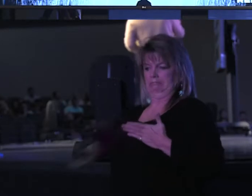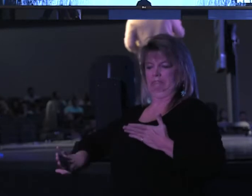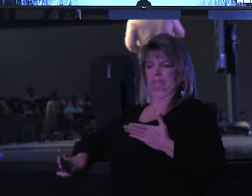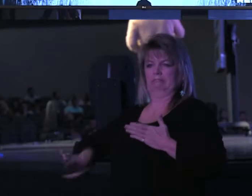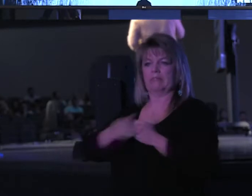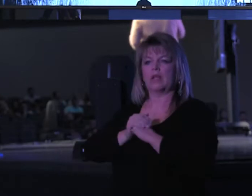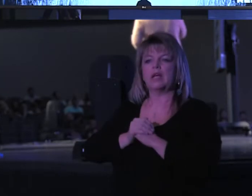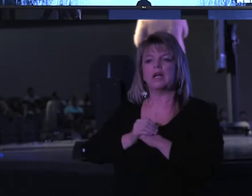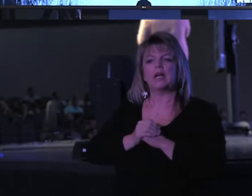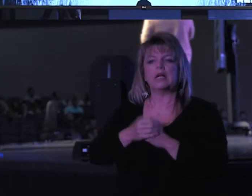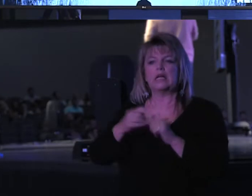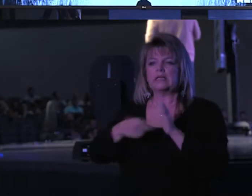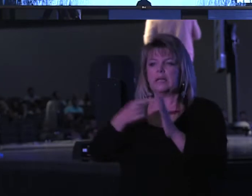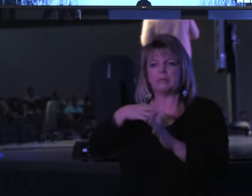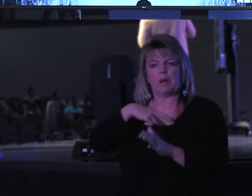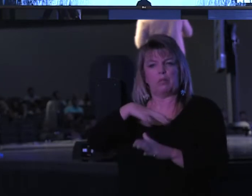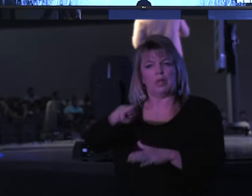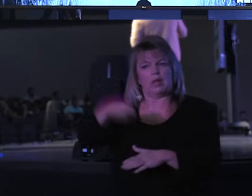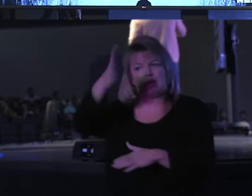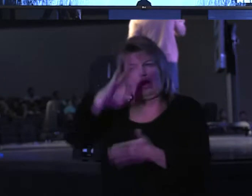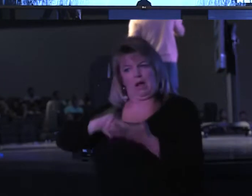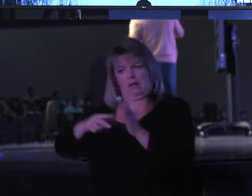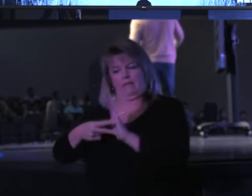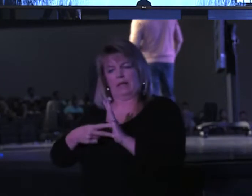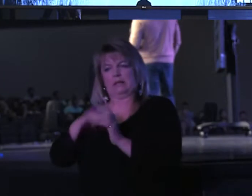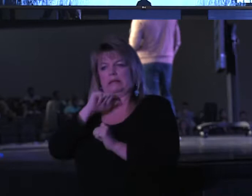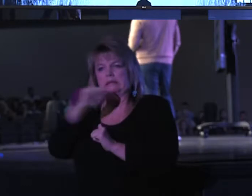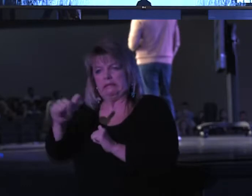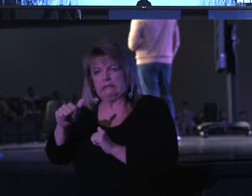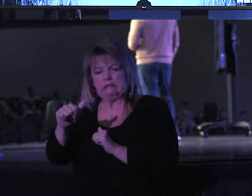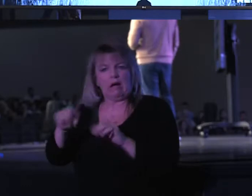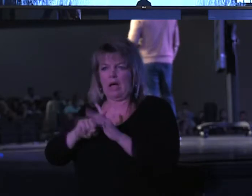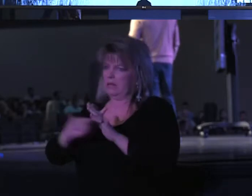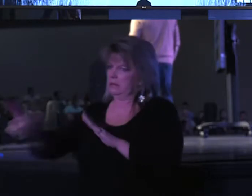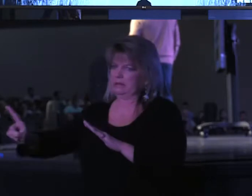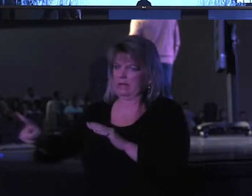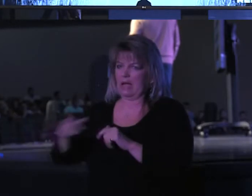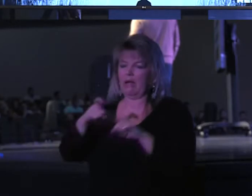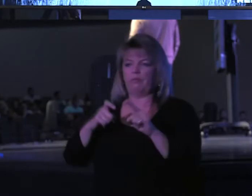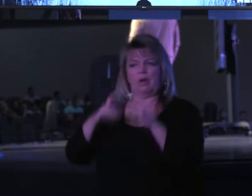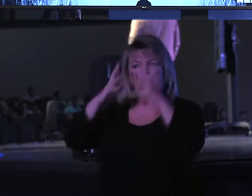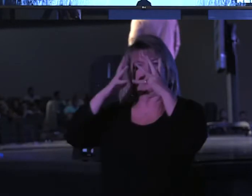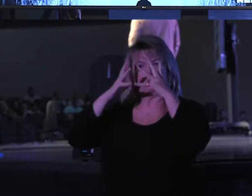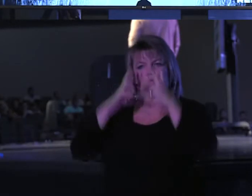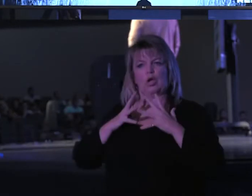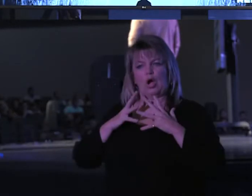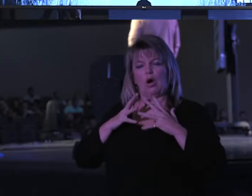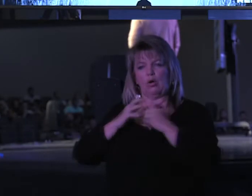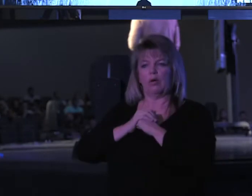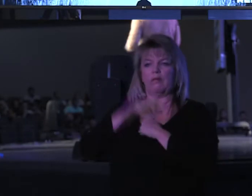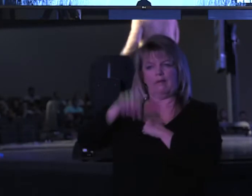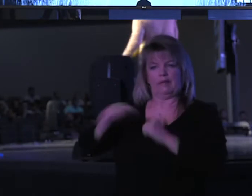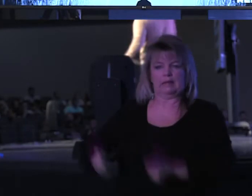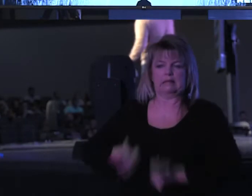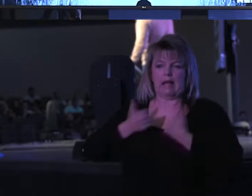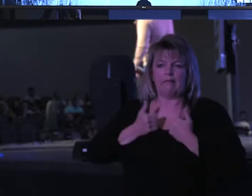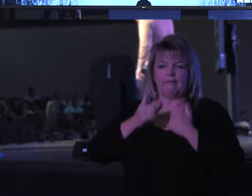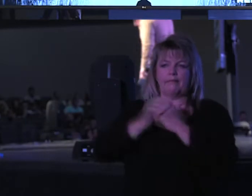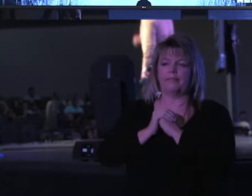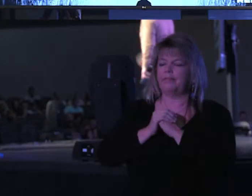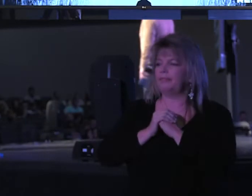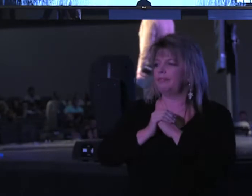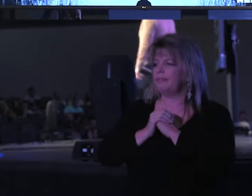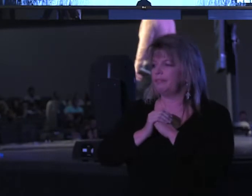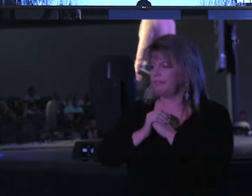What if religion truly, as God defines it, is not an escape from the sorrow of this life? See, here's